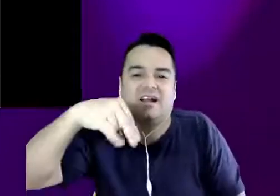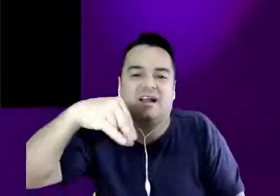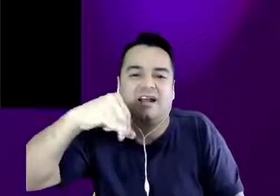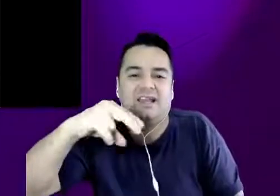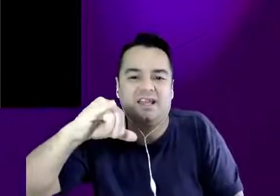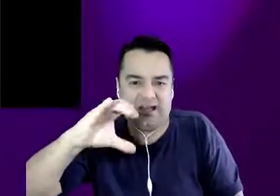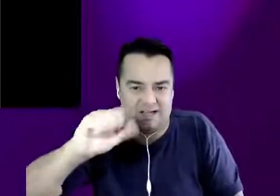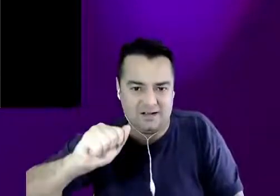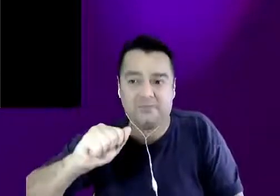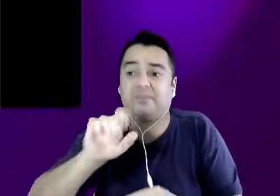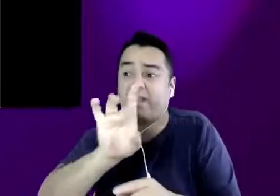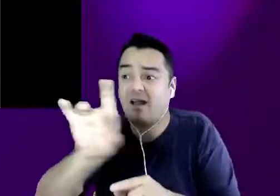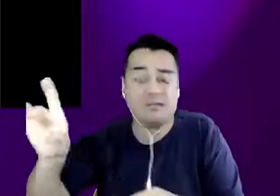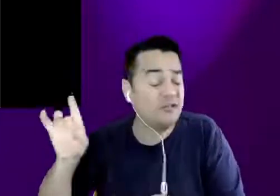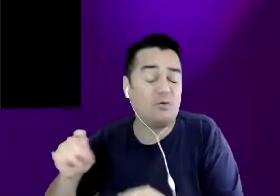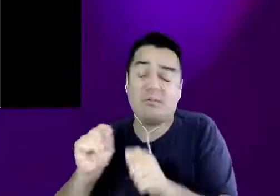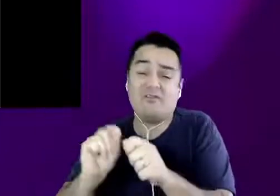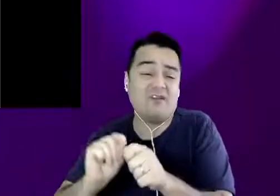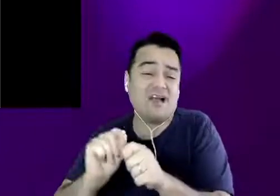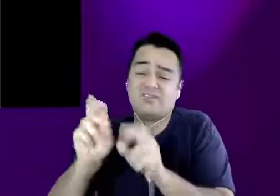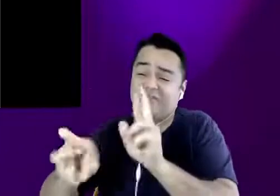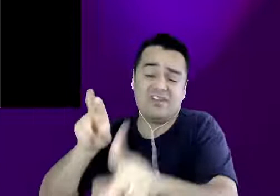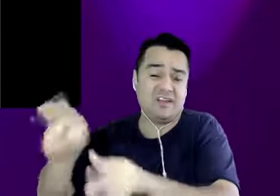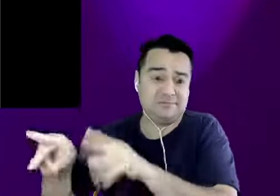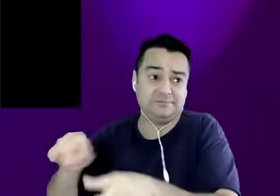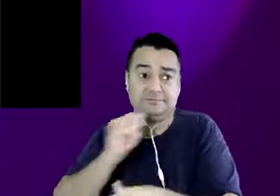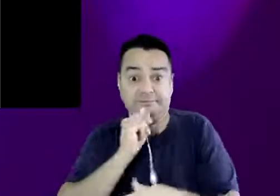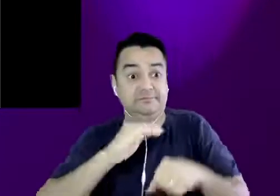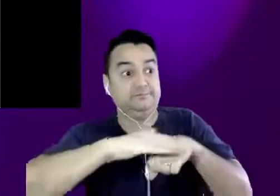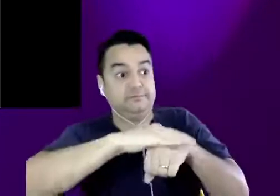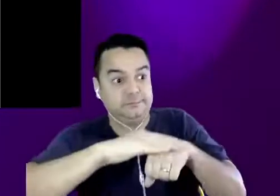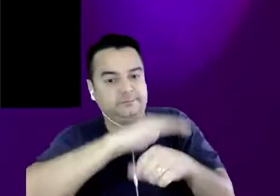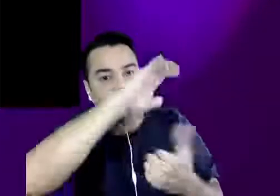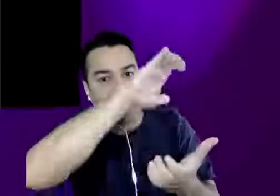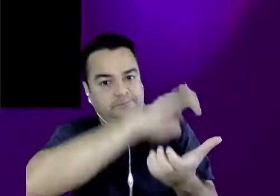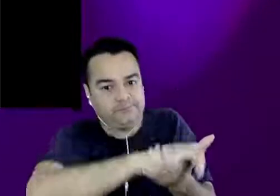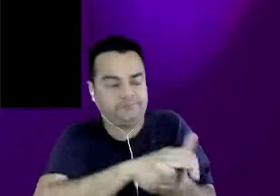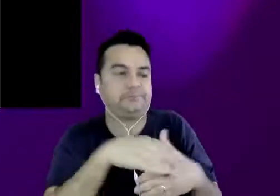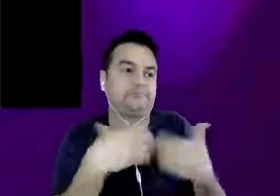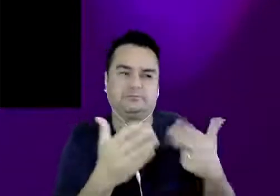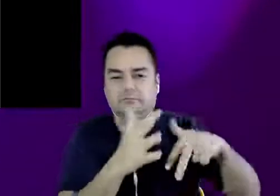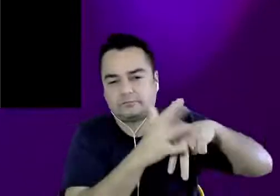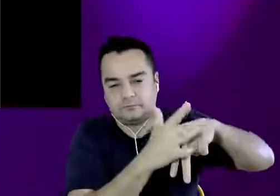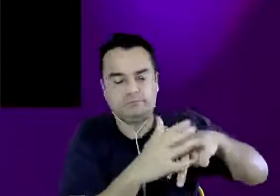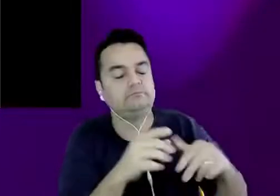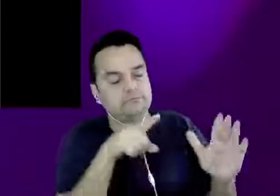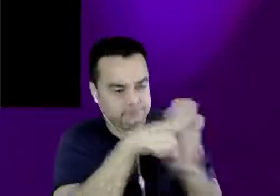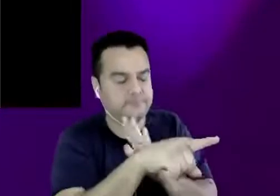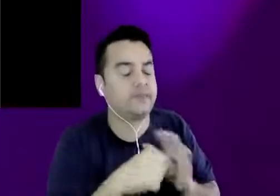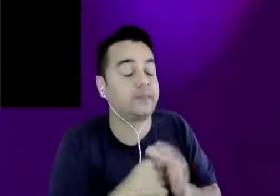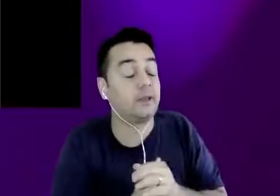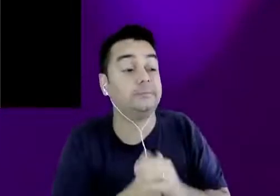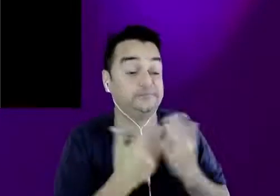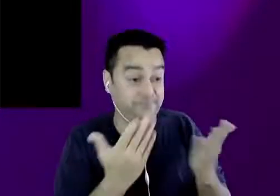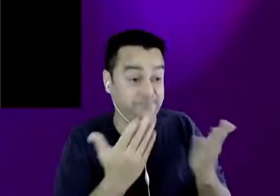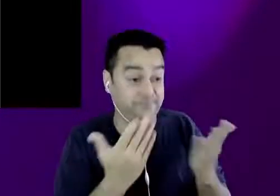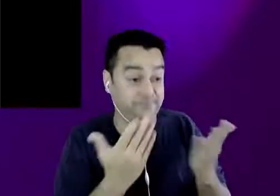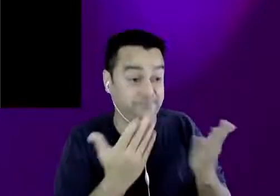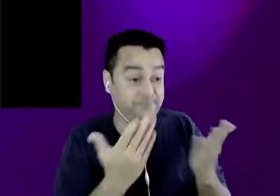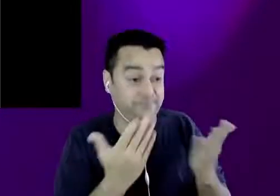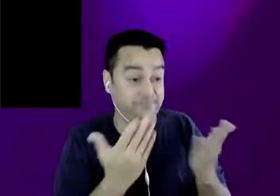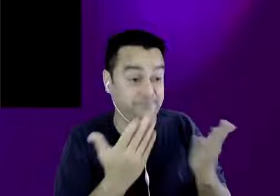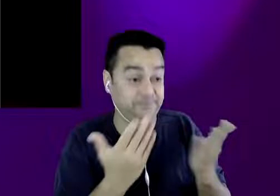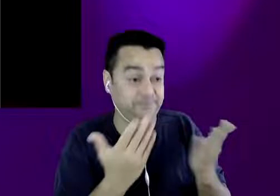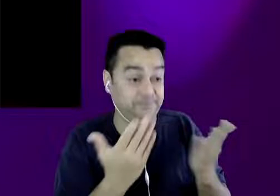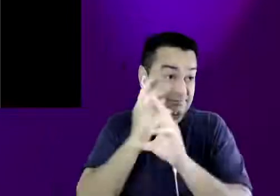a patient in this case saying, yes, my results are this, but are not their results. They are the results that are published in the